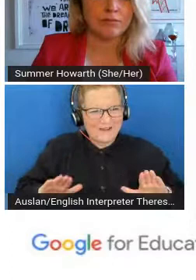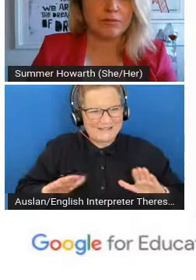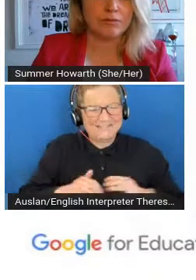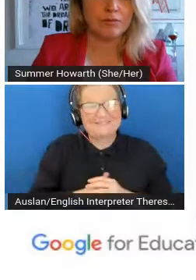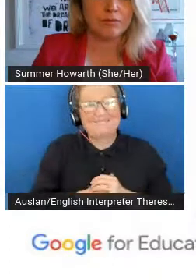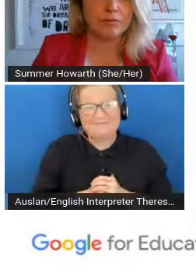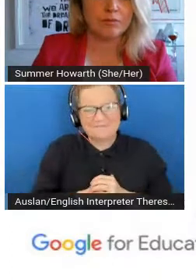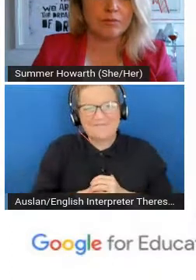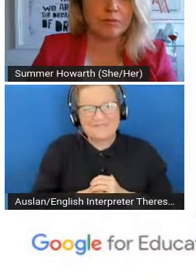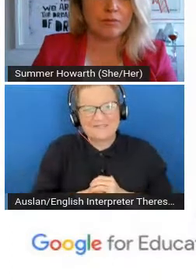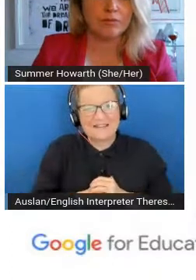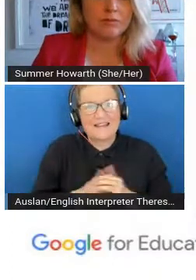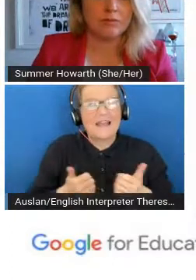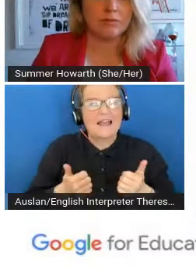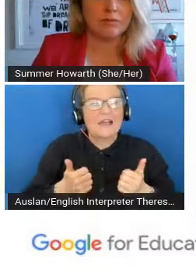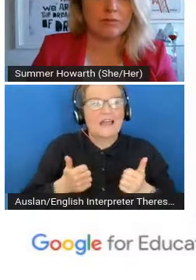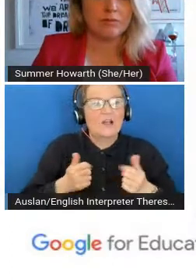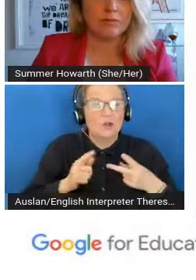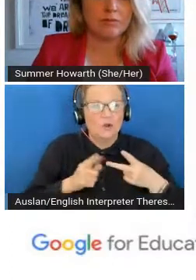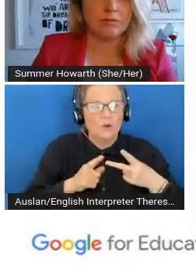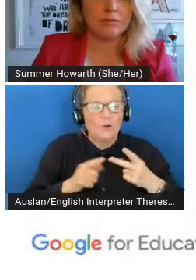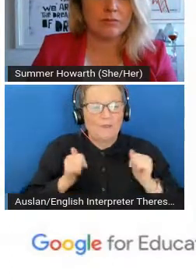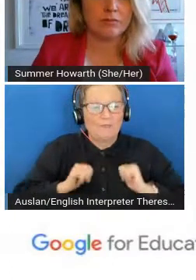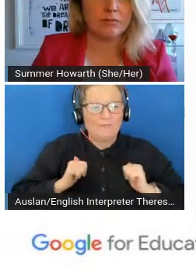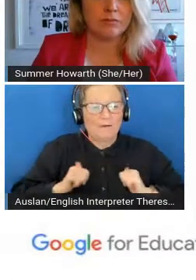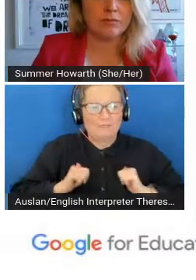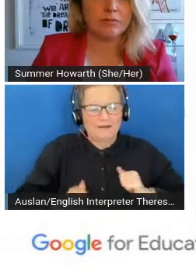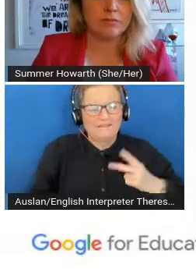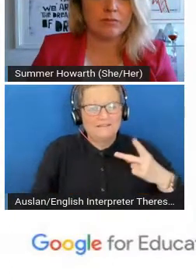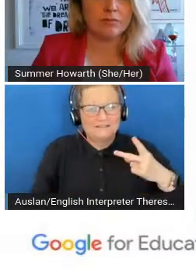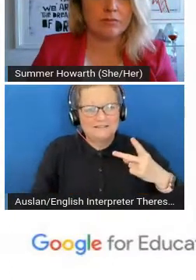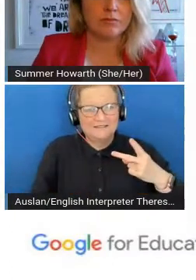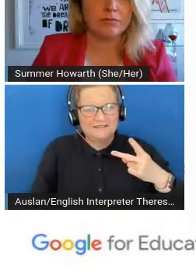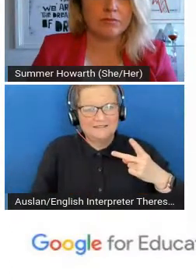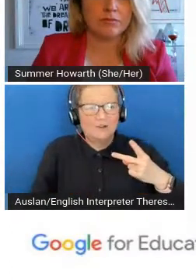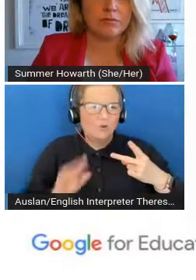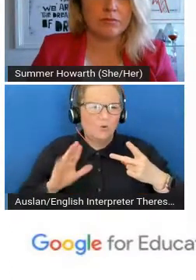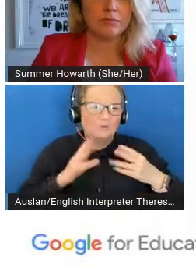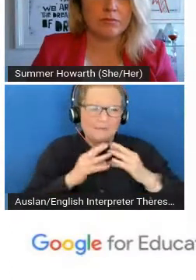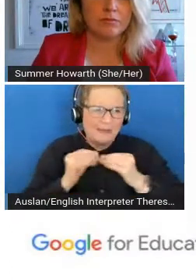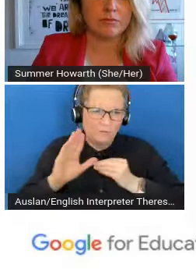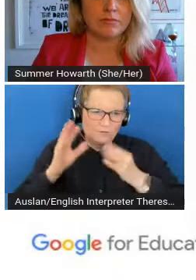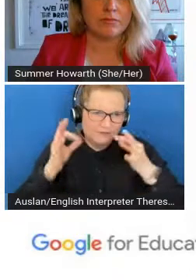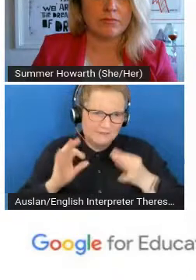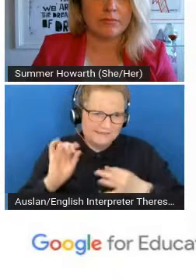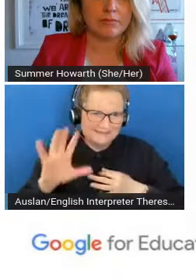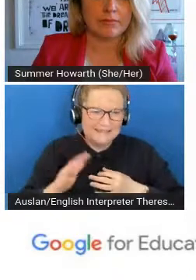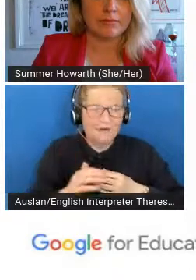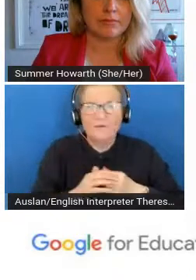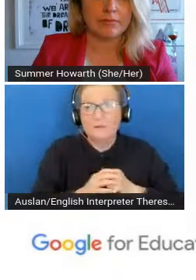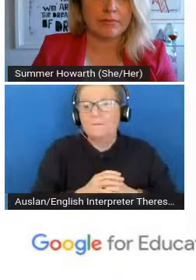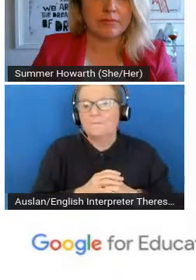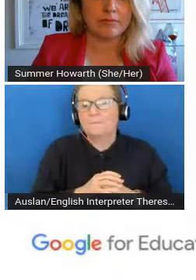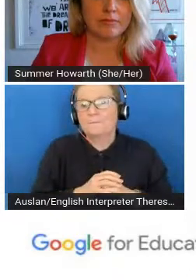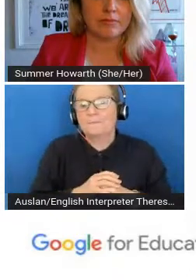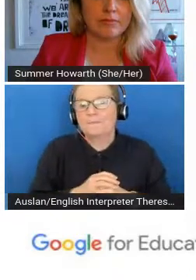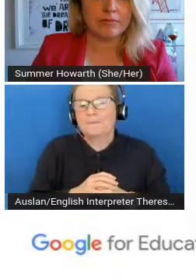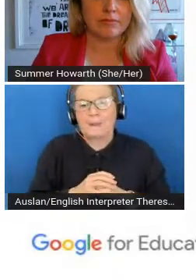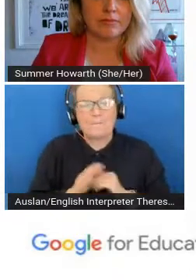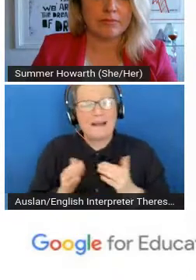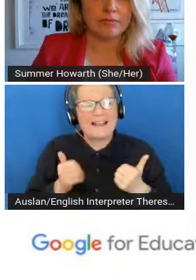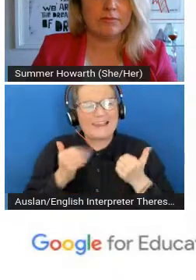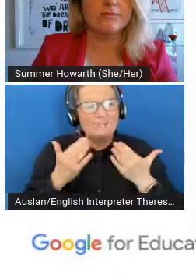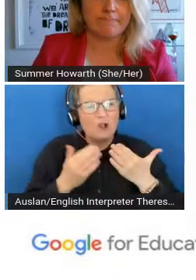Practice, practice, practice, whichever spelling you want to use there. But that idea of giving kids opportunities to